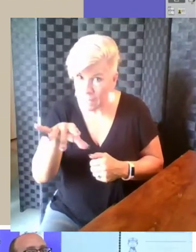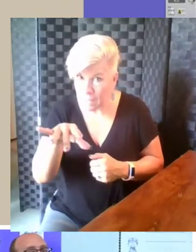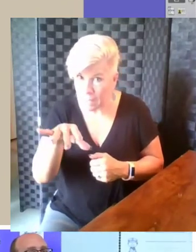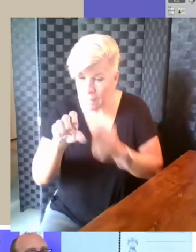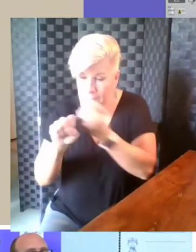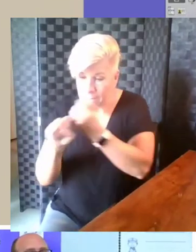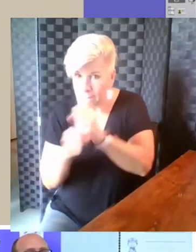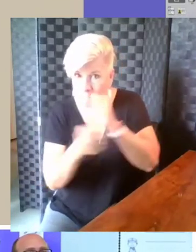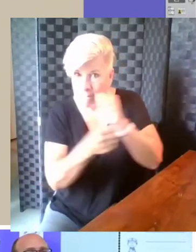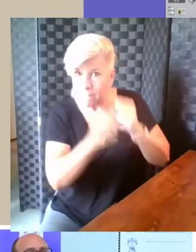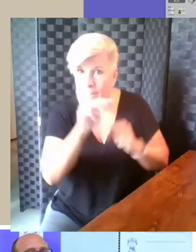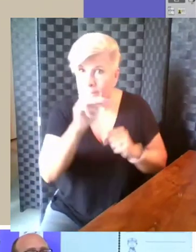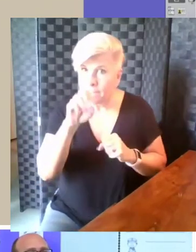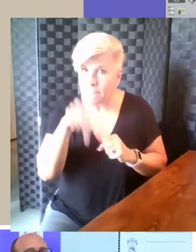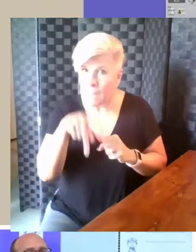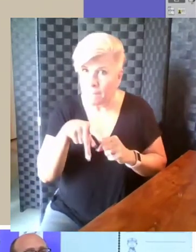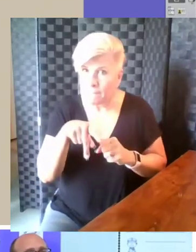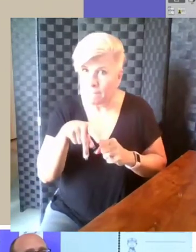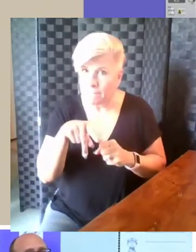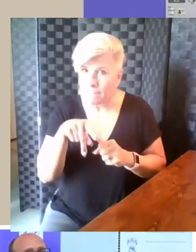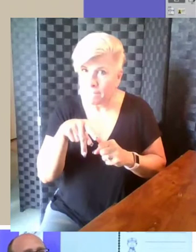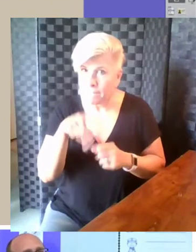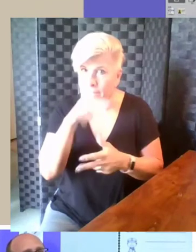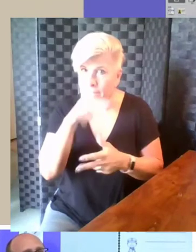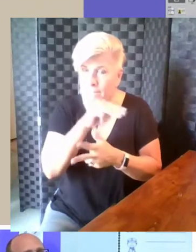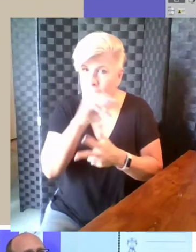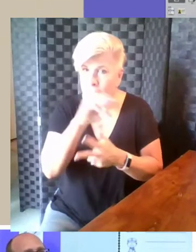paper. Mop. Spell it.